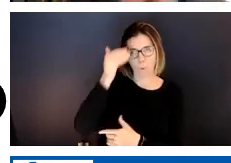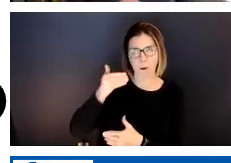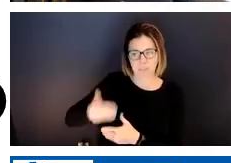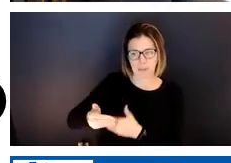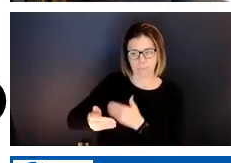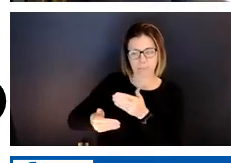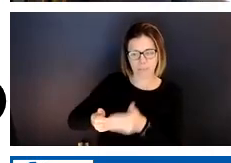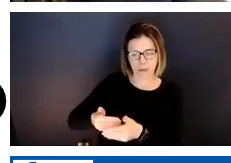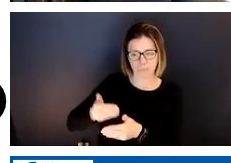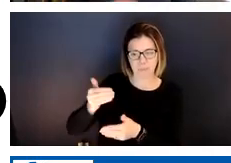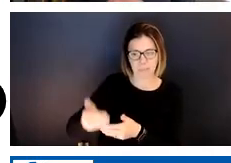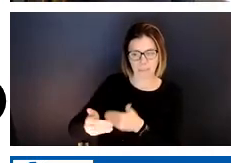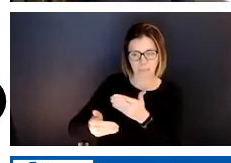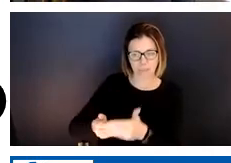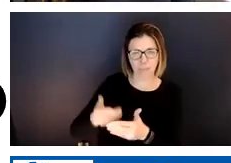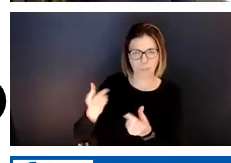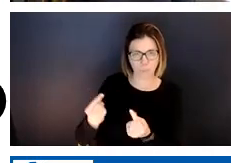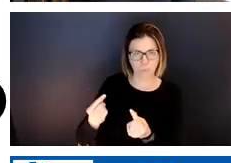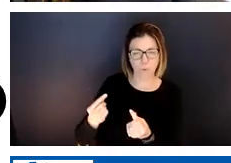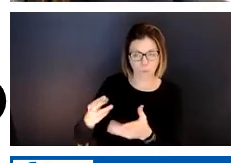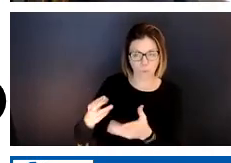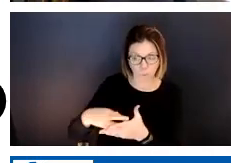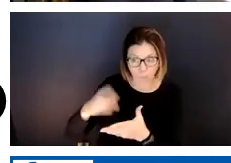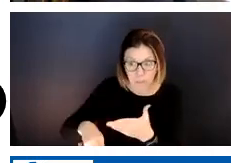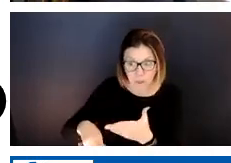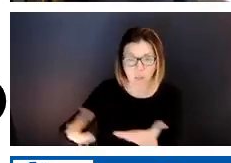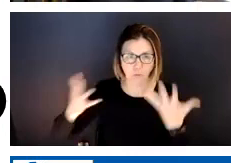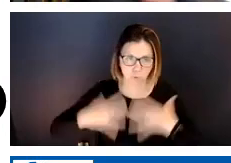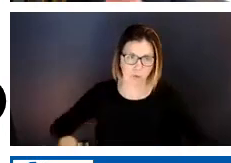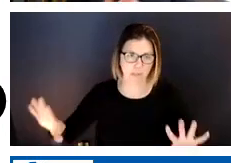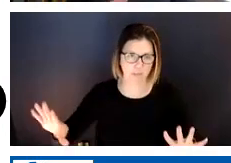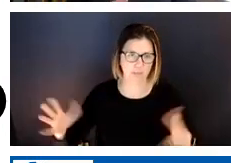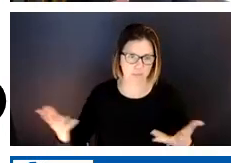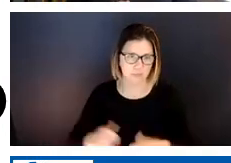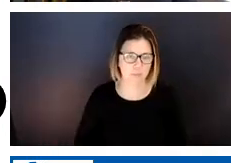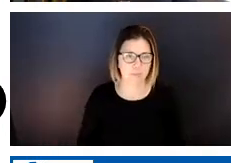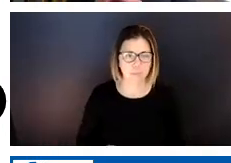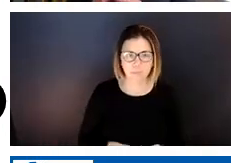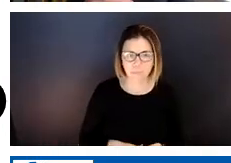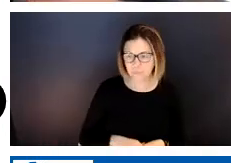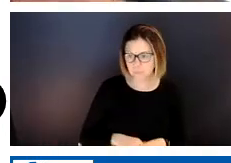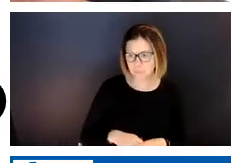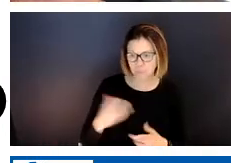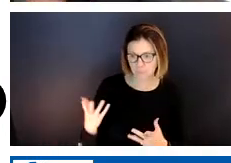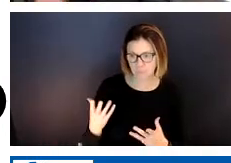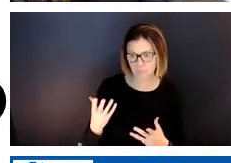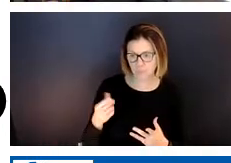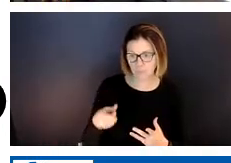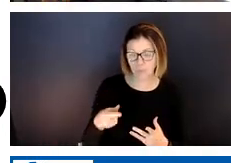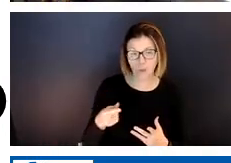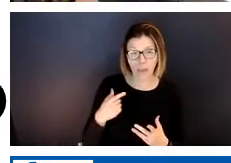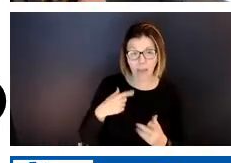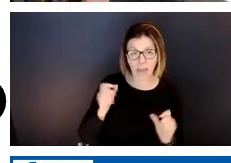of smaller steps to reach that sort of outcome. Once again, I can definitely do